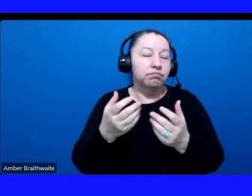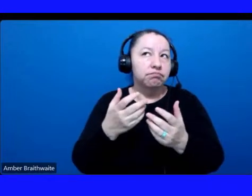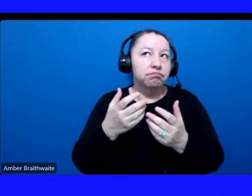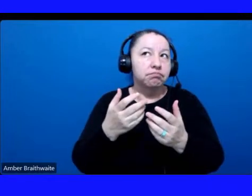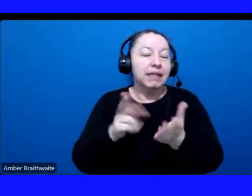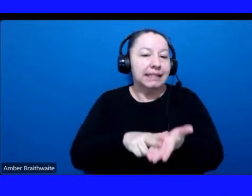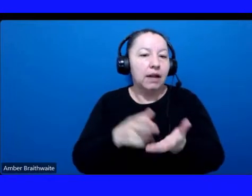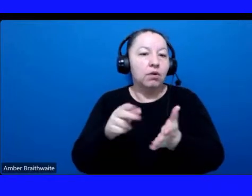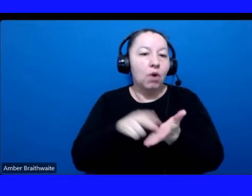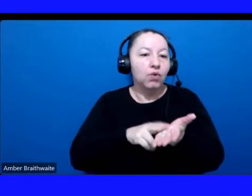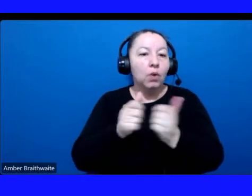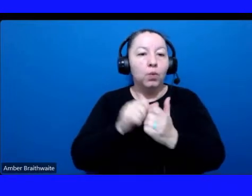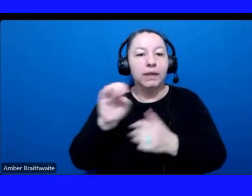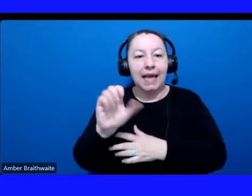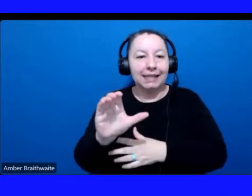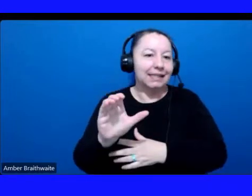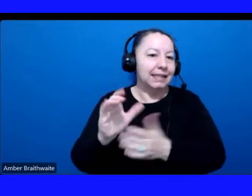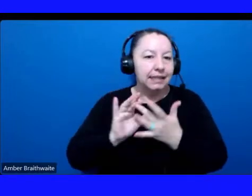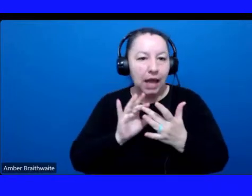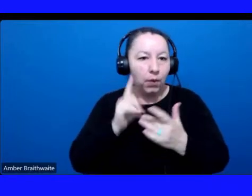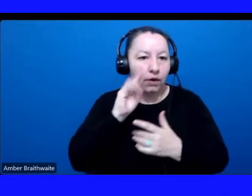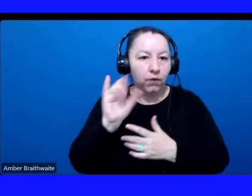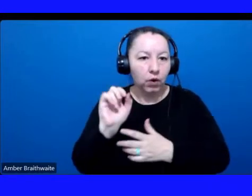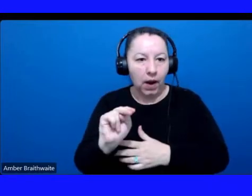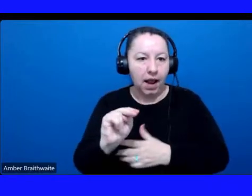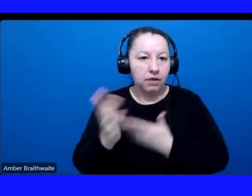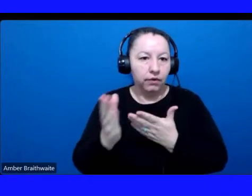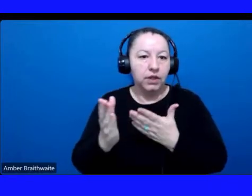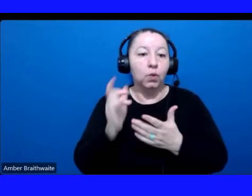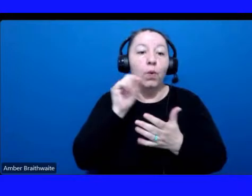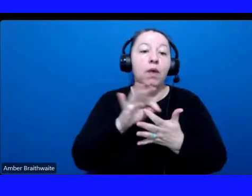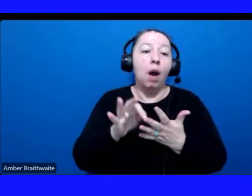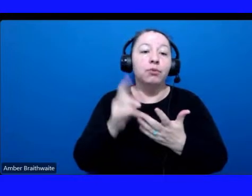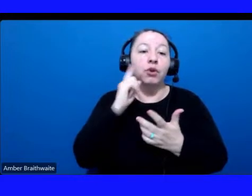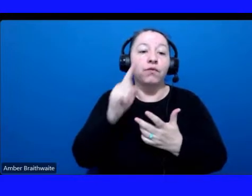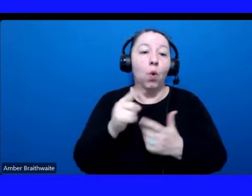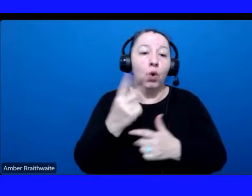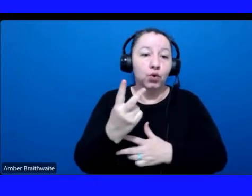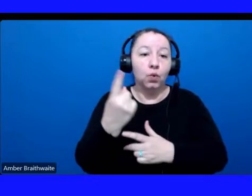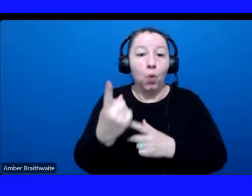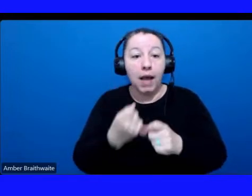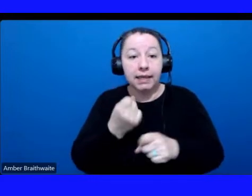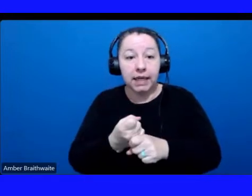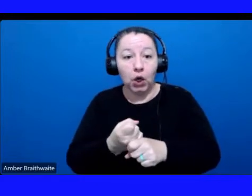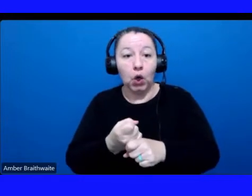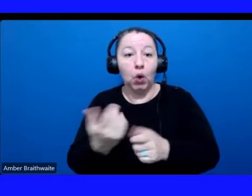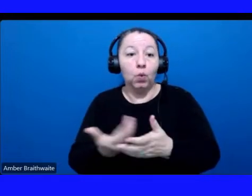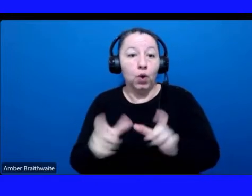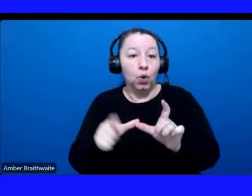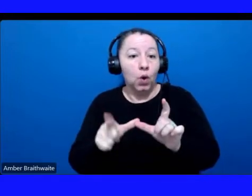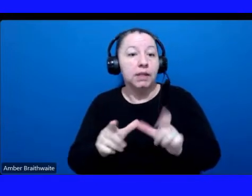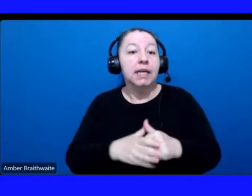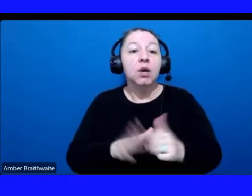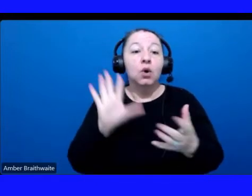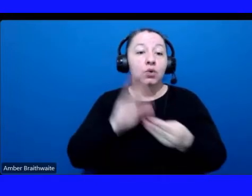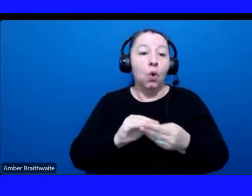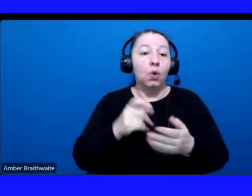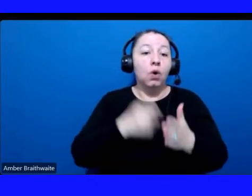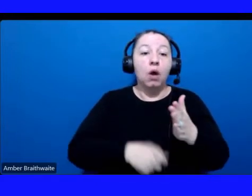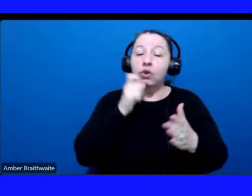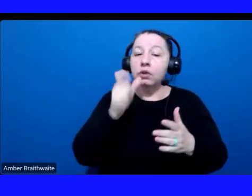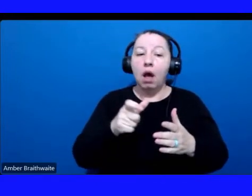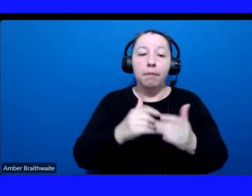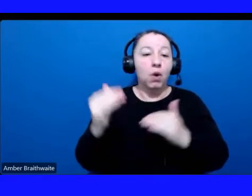that's okay, which is that we are requesting from the committee and the board authorization for the New York City Health and Hospitals Corporation, the